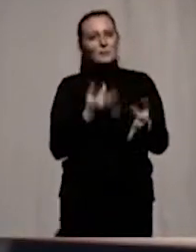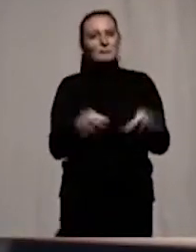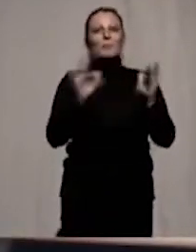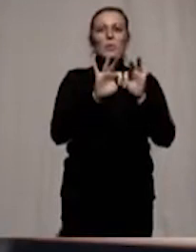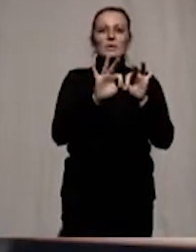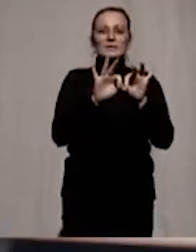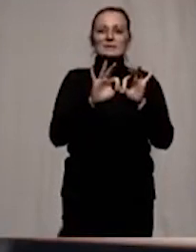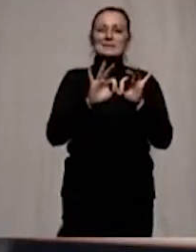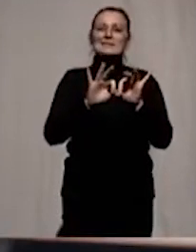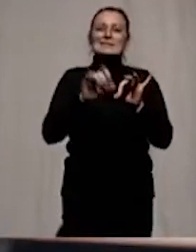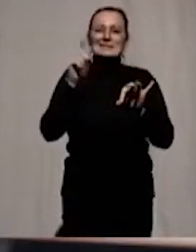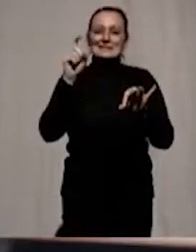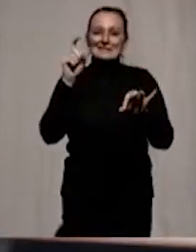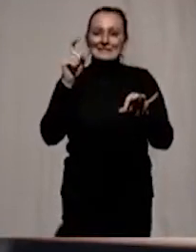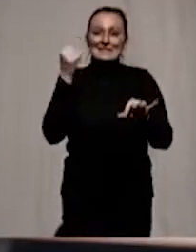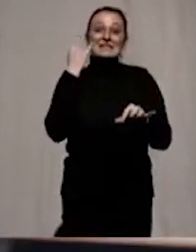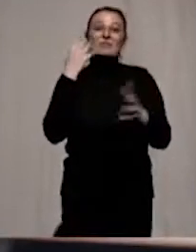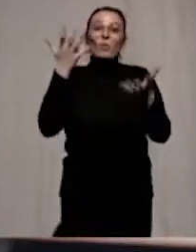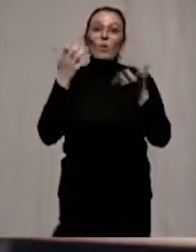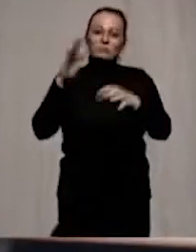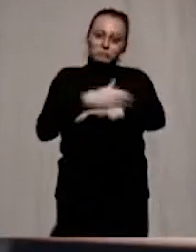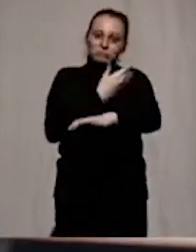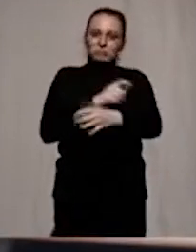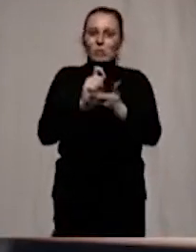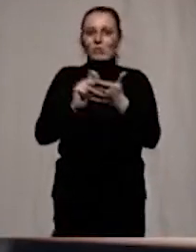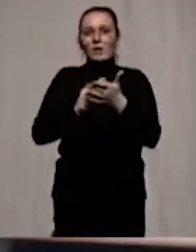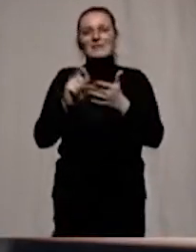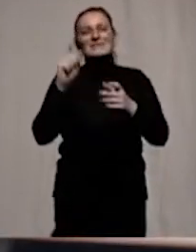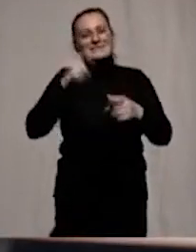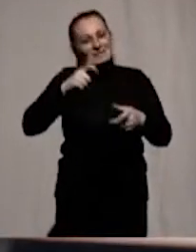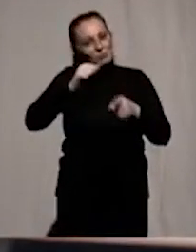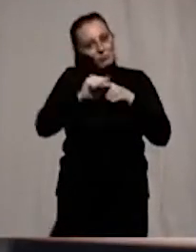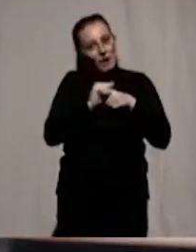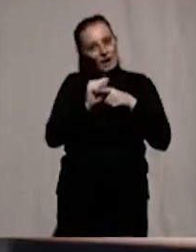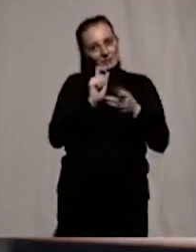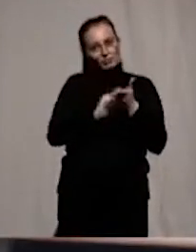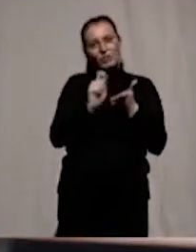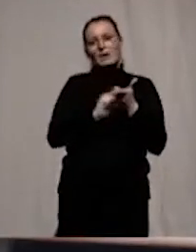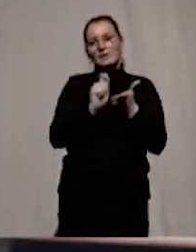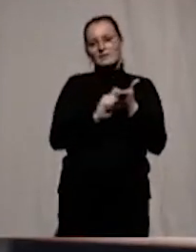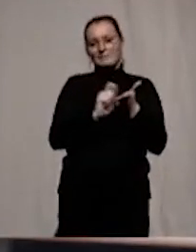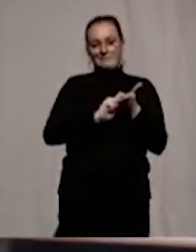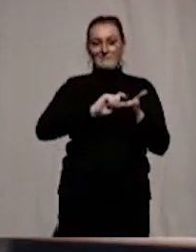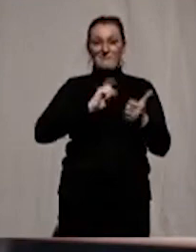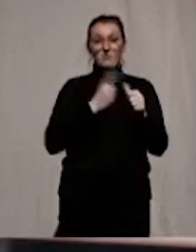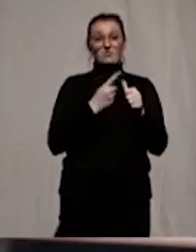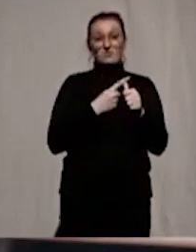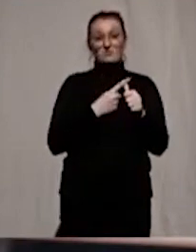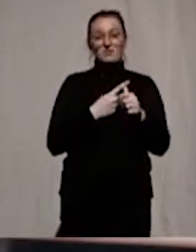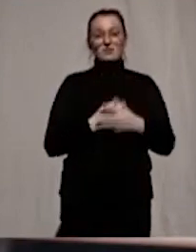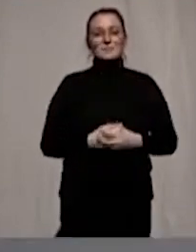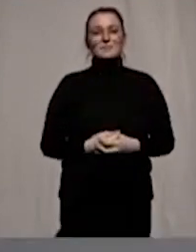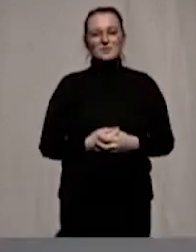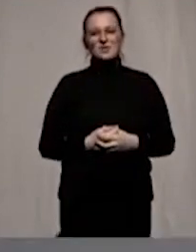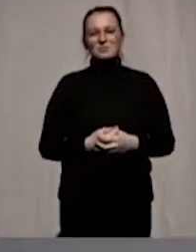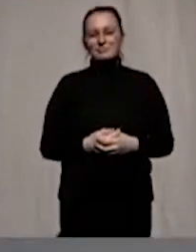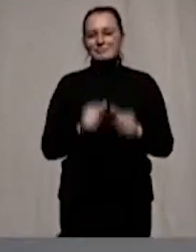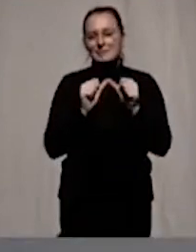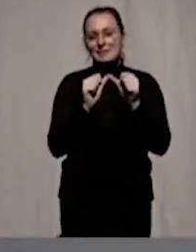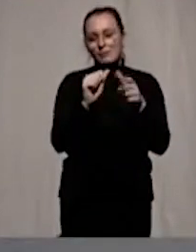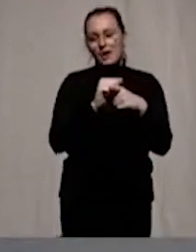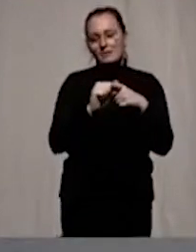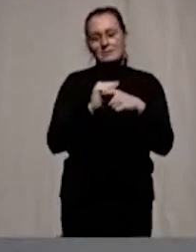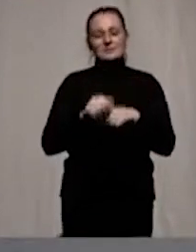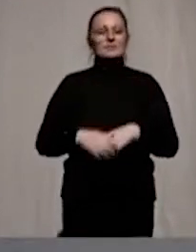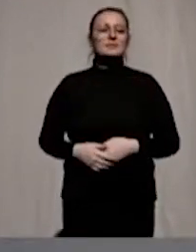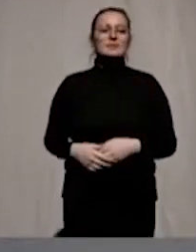write words. And so, practice. I think I want to do a lot more writing practice. Yeah. It's practice, practice, practice. Like I said, these are